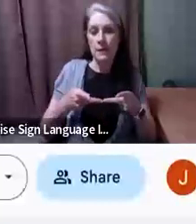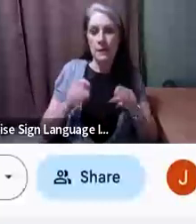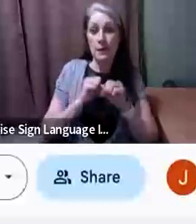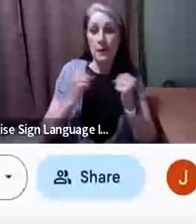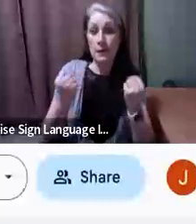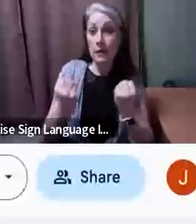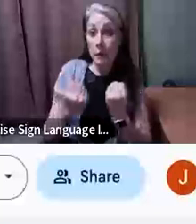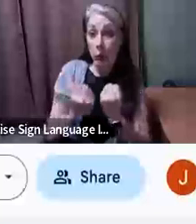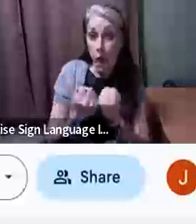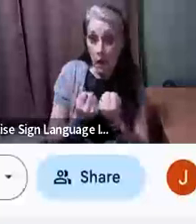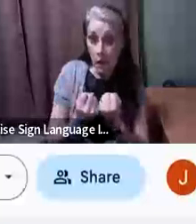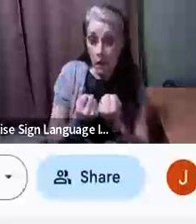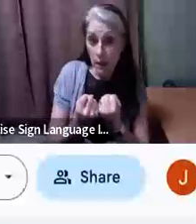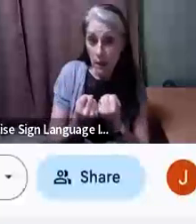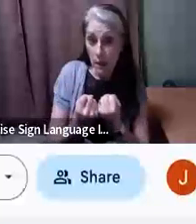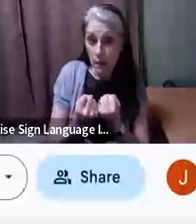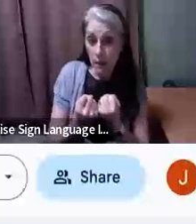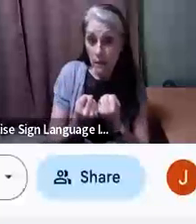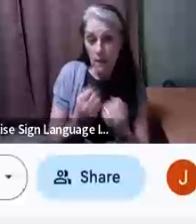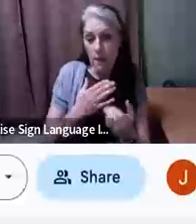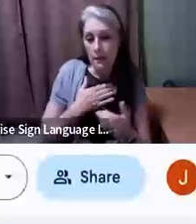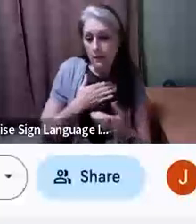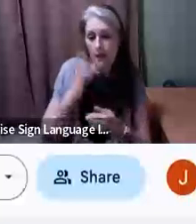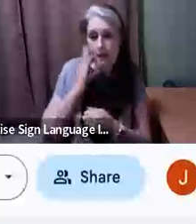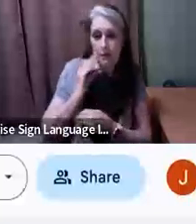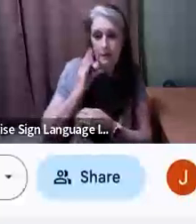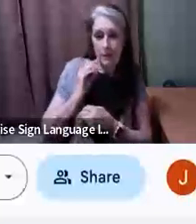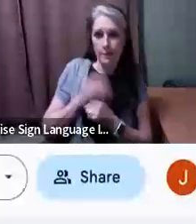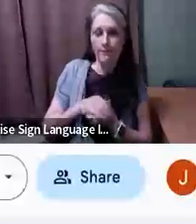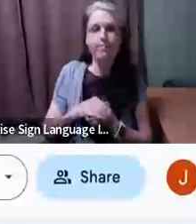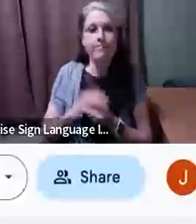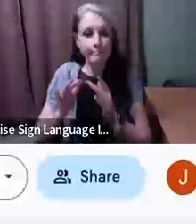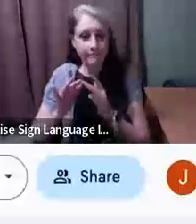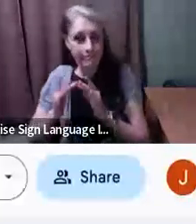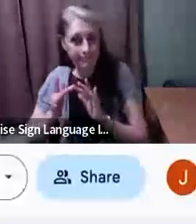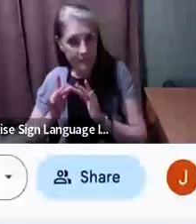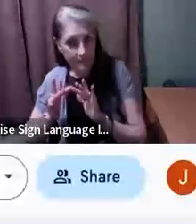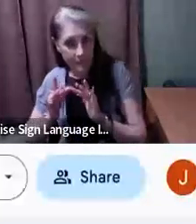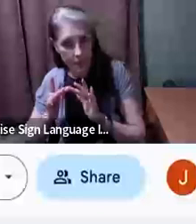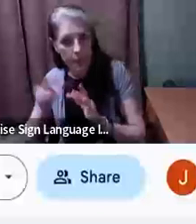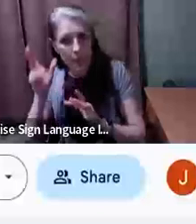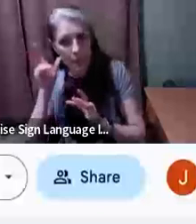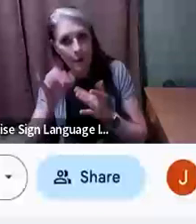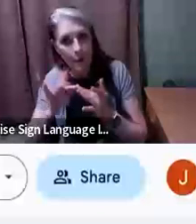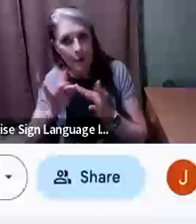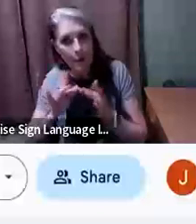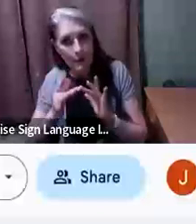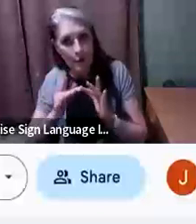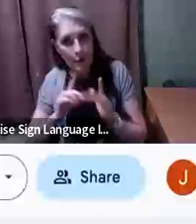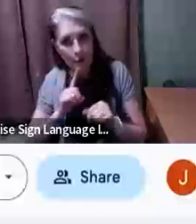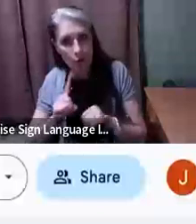society. So Yeah, that's my definitely with experience. the digital stuff. I hear you on that for sure.